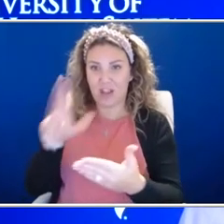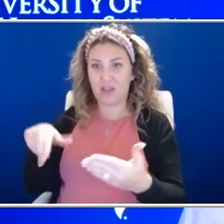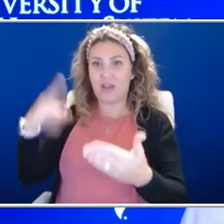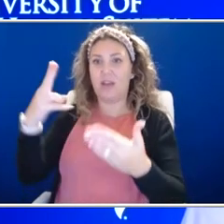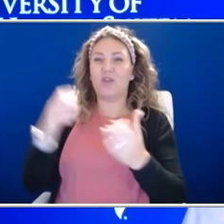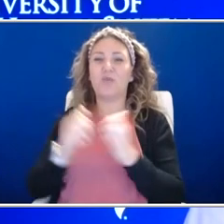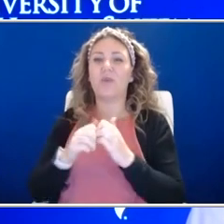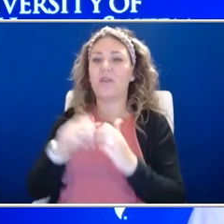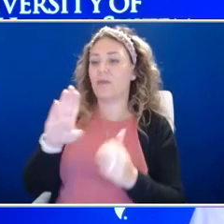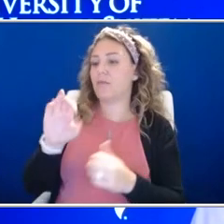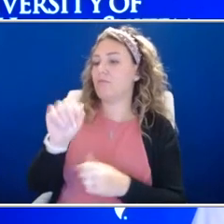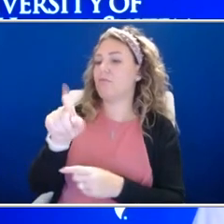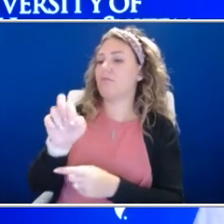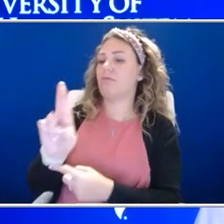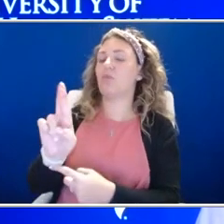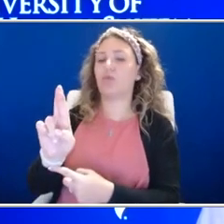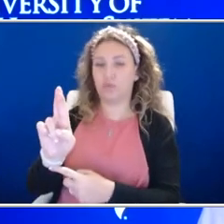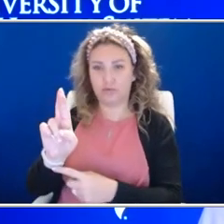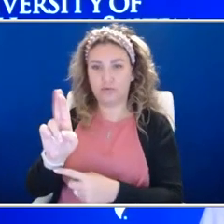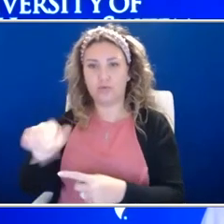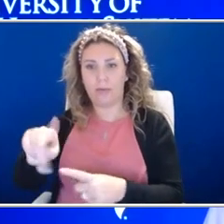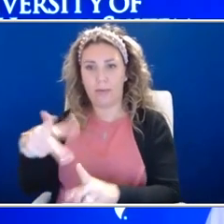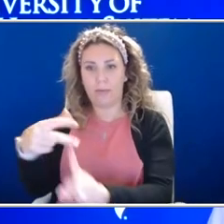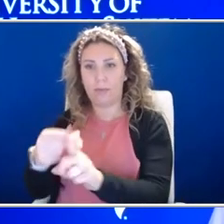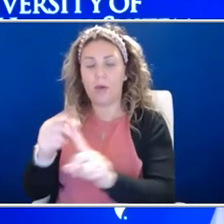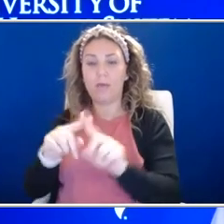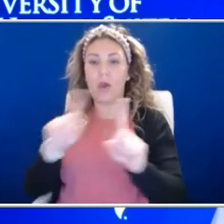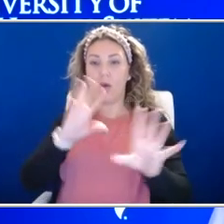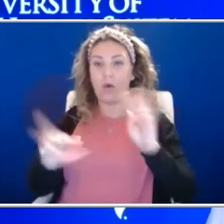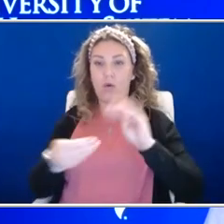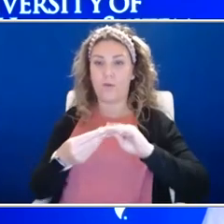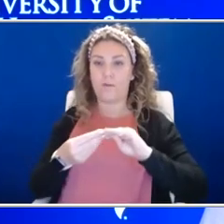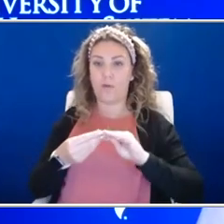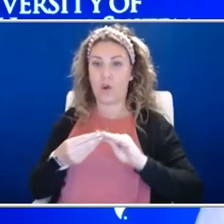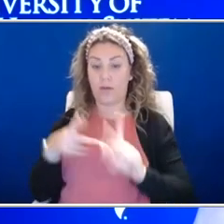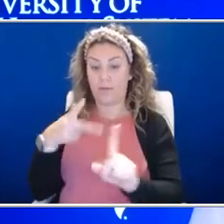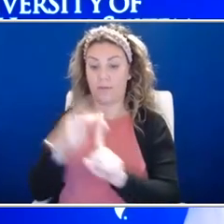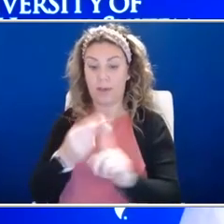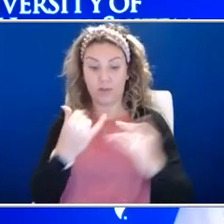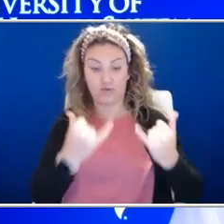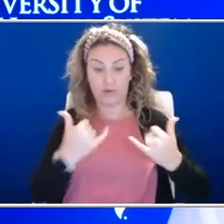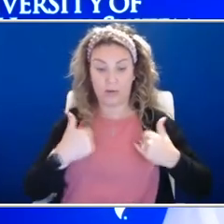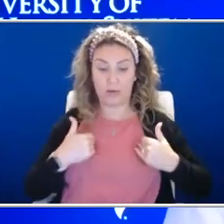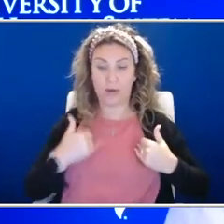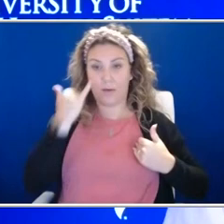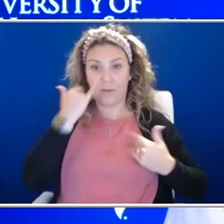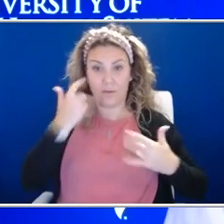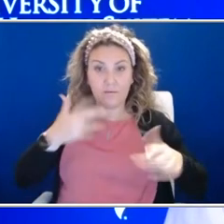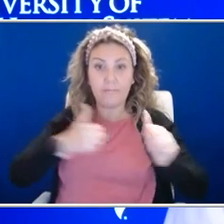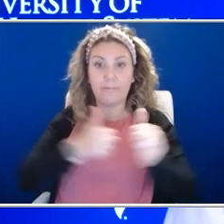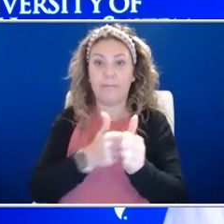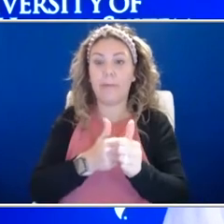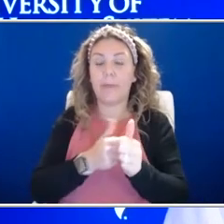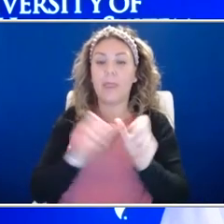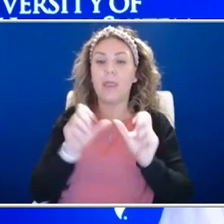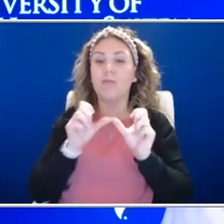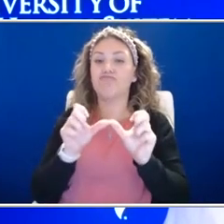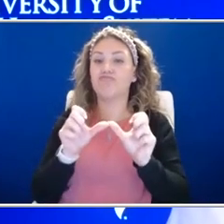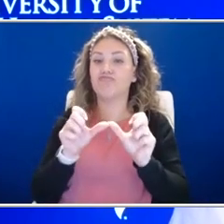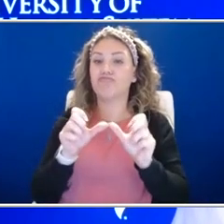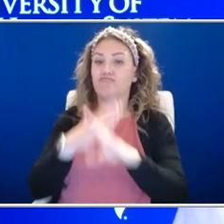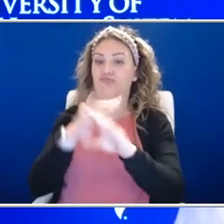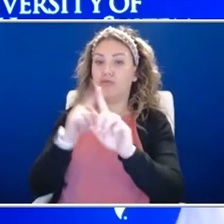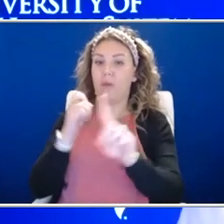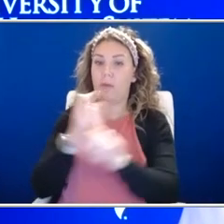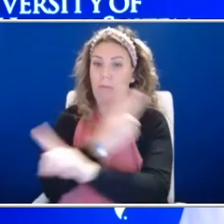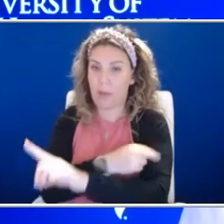dosing. But overall, we have to remember that the vaccines we currently have, if you are up to date, continue to protect you from hospitalization,